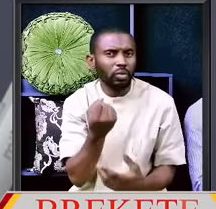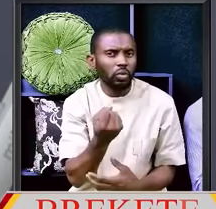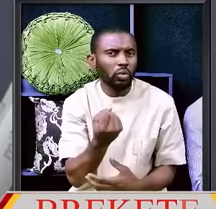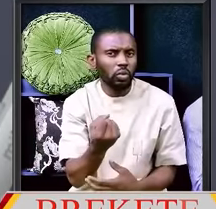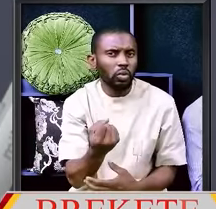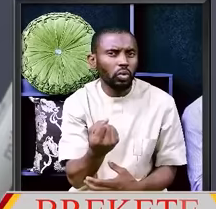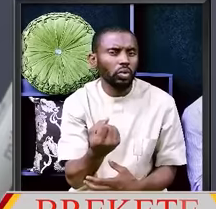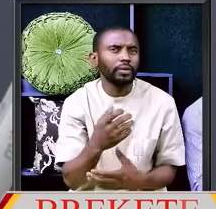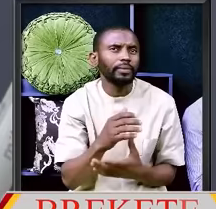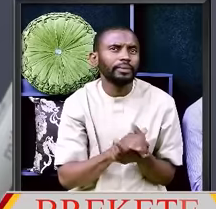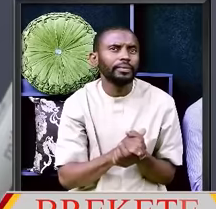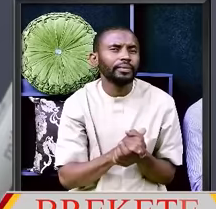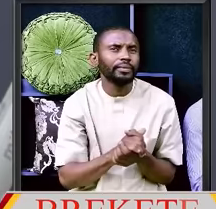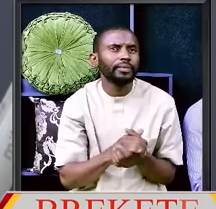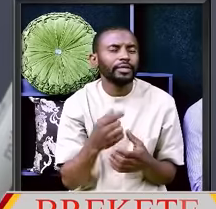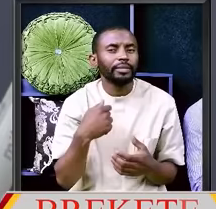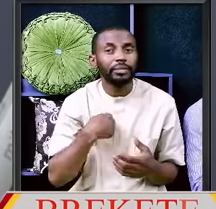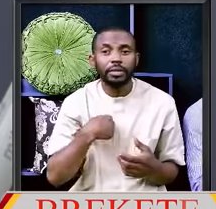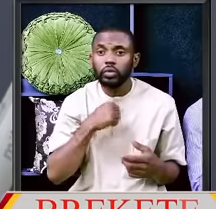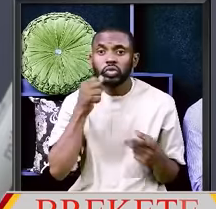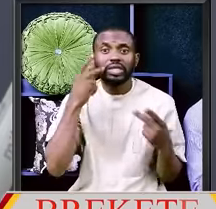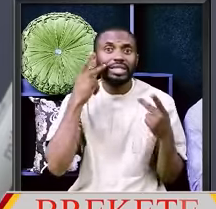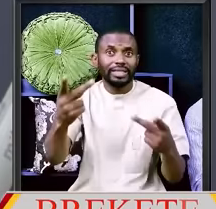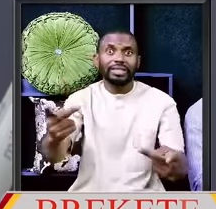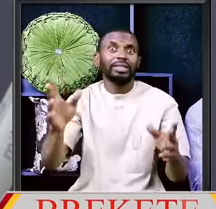Madam. I know Siam.